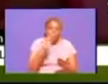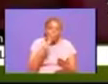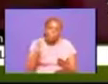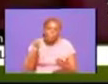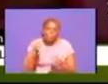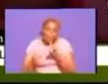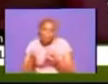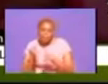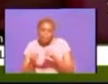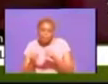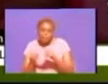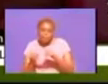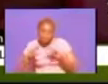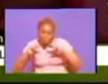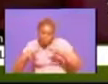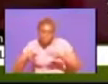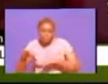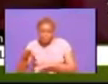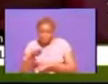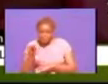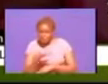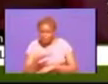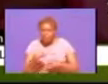is a very peaceful area. We have never had,